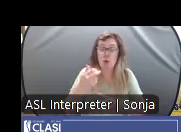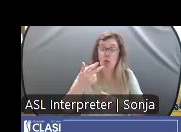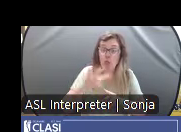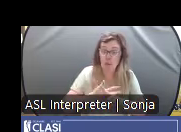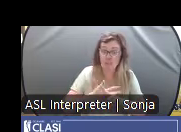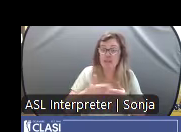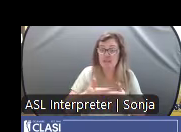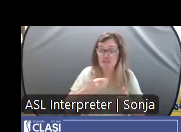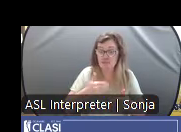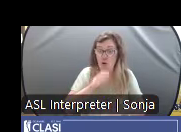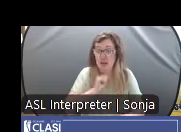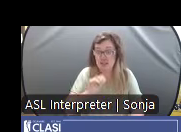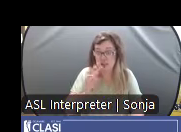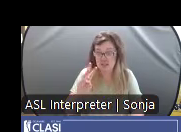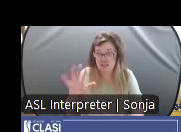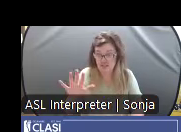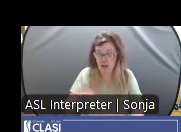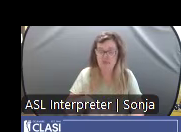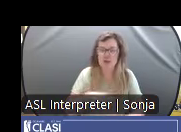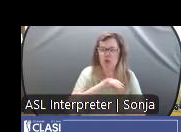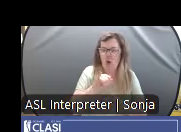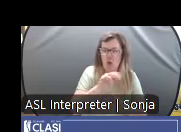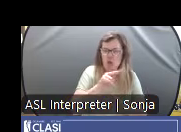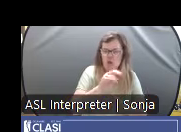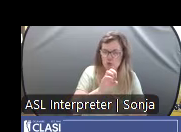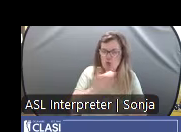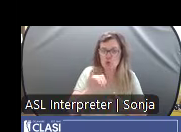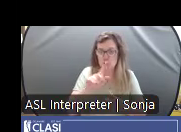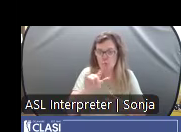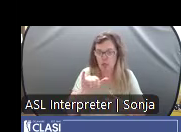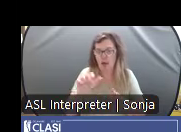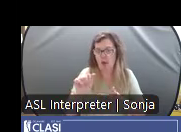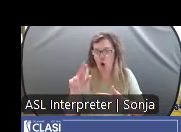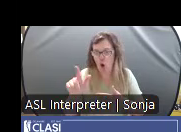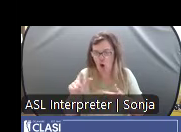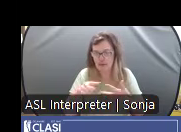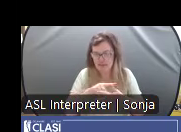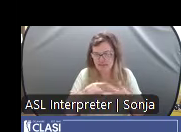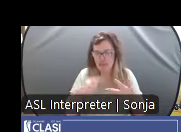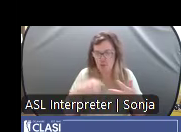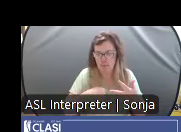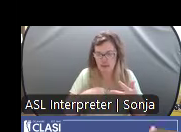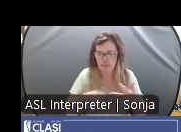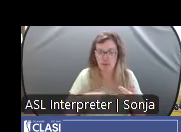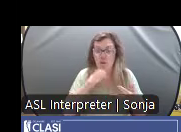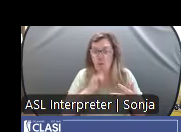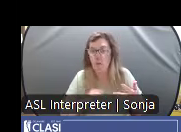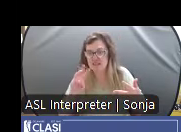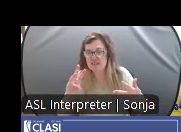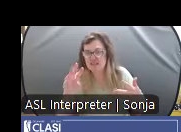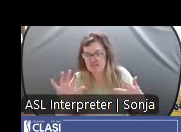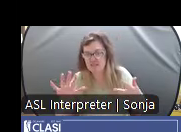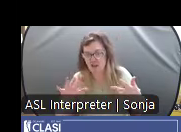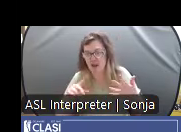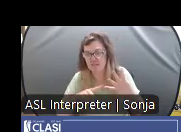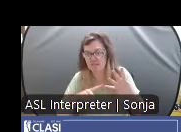which for me is June, July, and August. September, which is the month I turn 65, and then the 3 months following when I